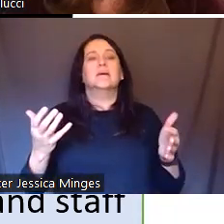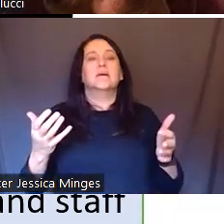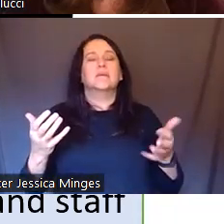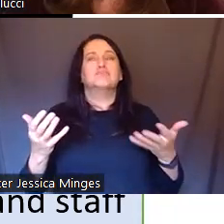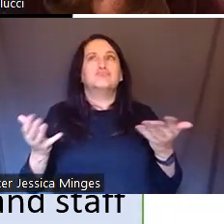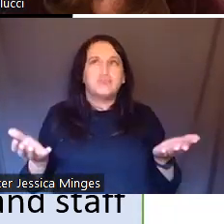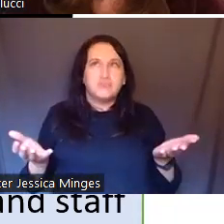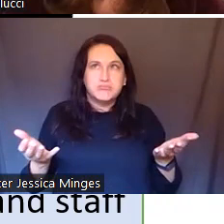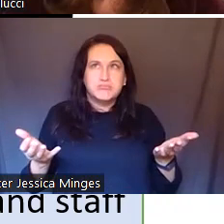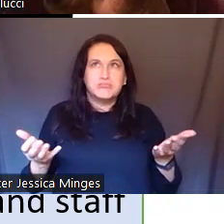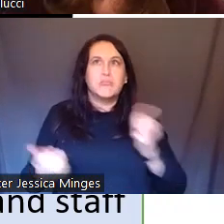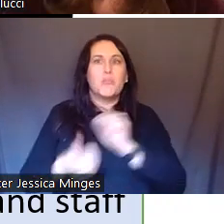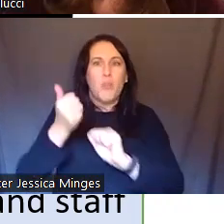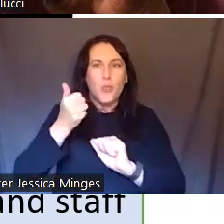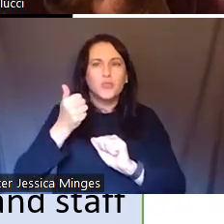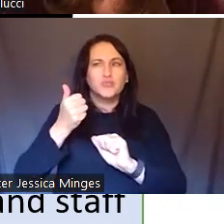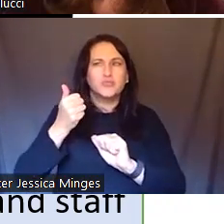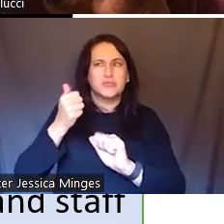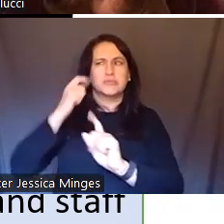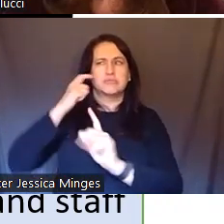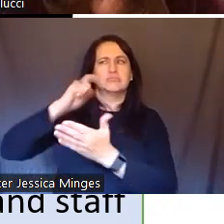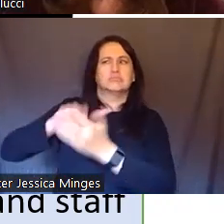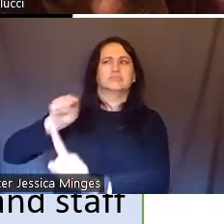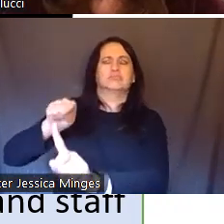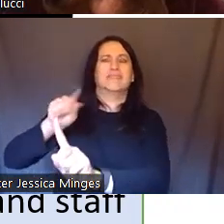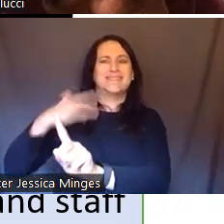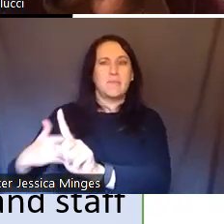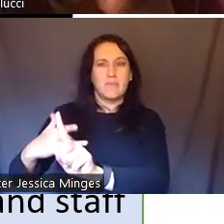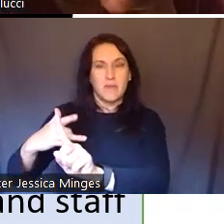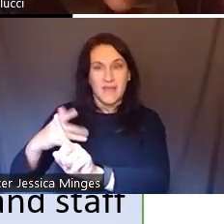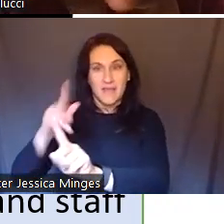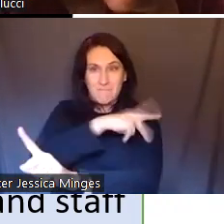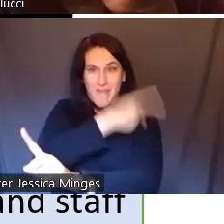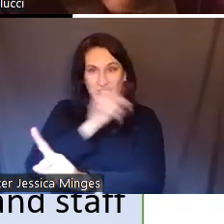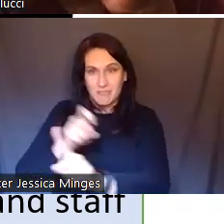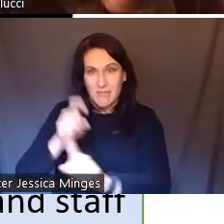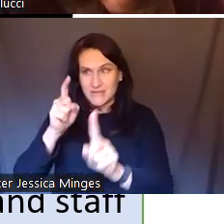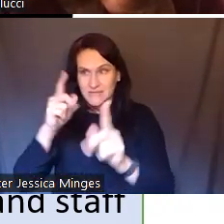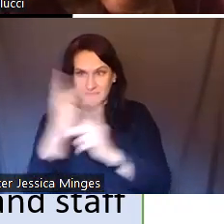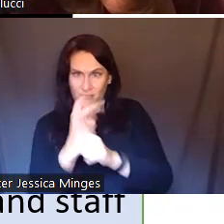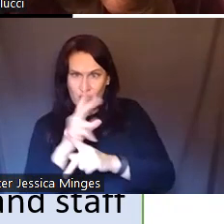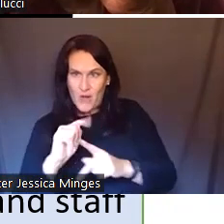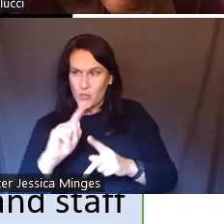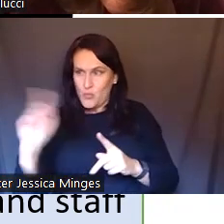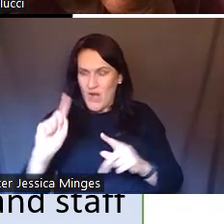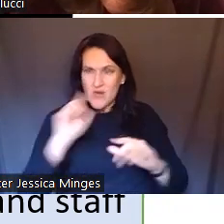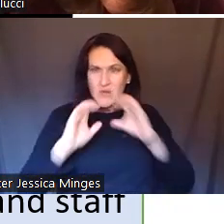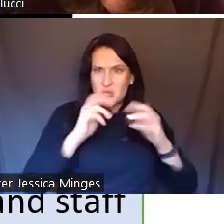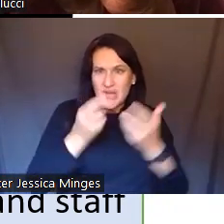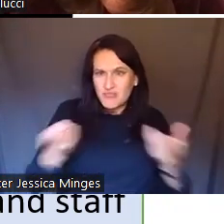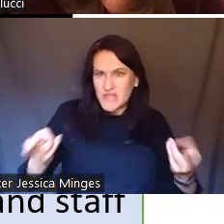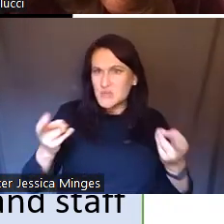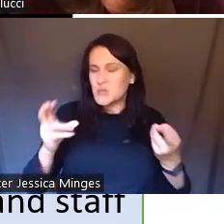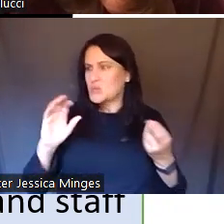in that many times it's really up to the patient to find the communication resources and make sure that